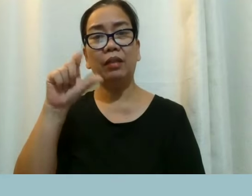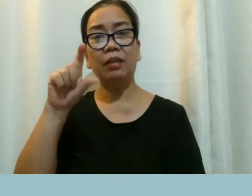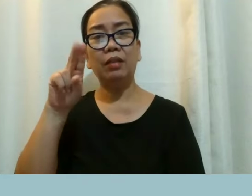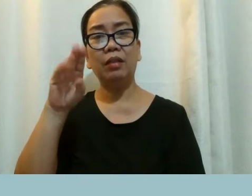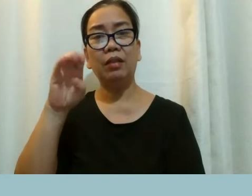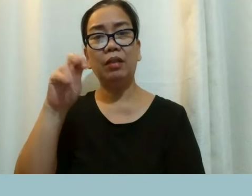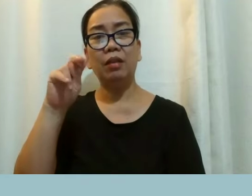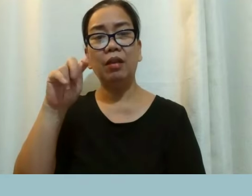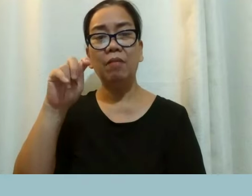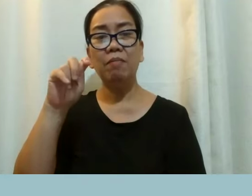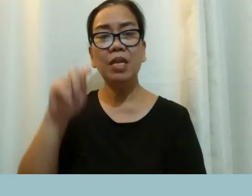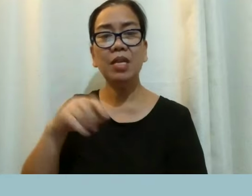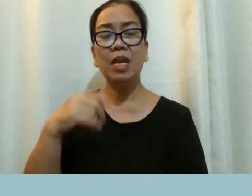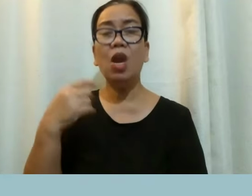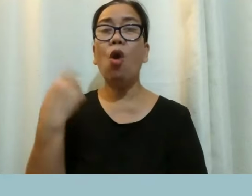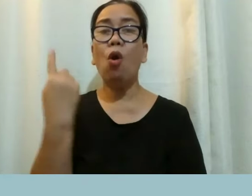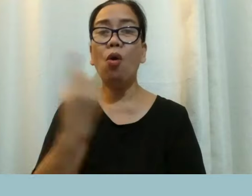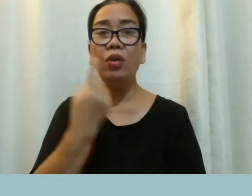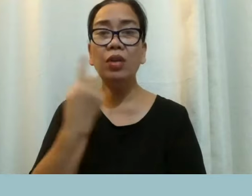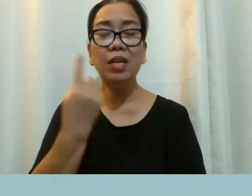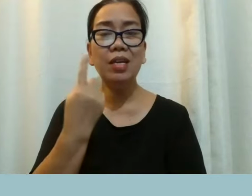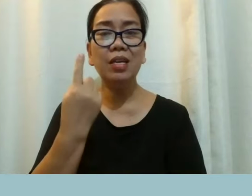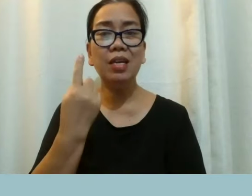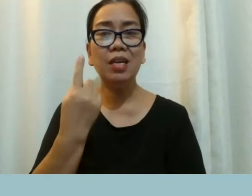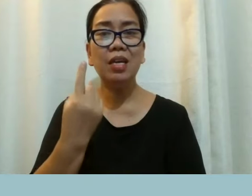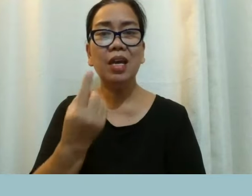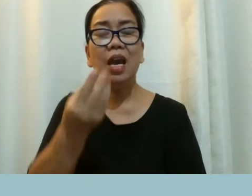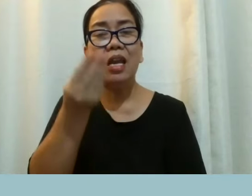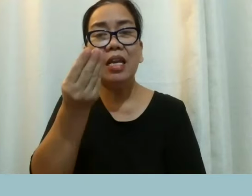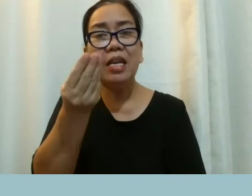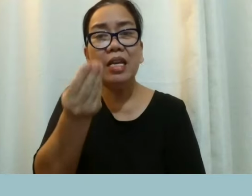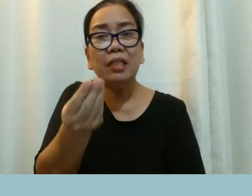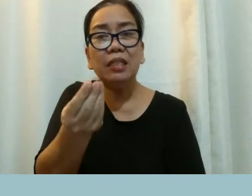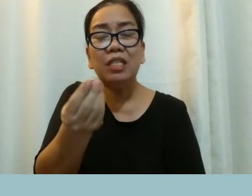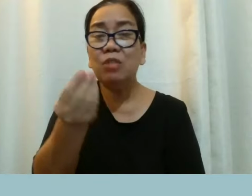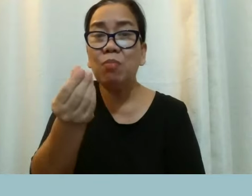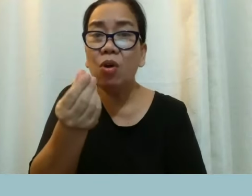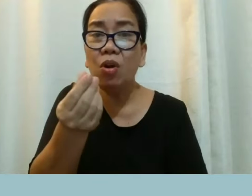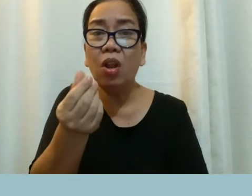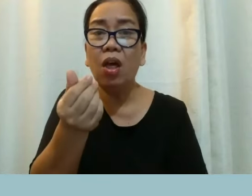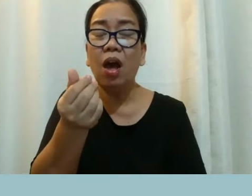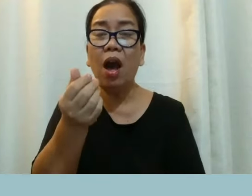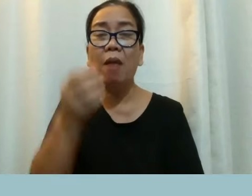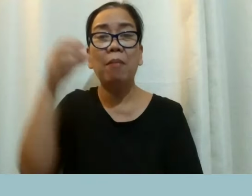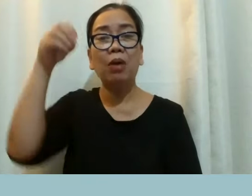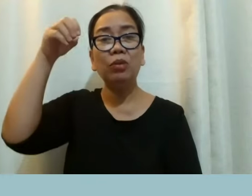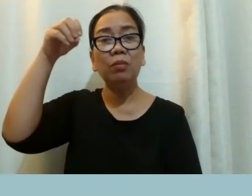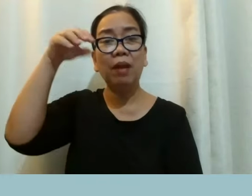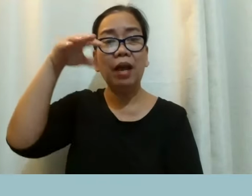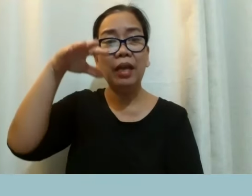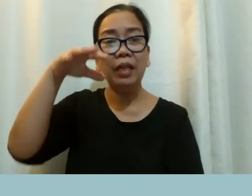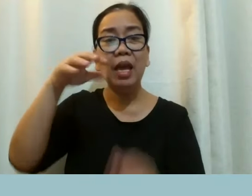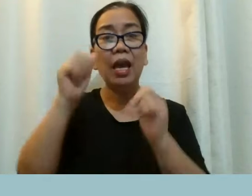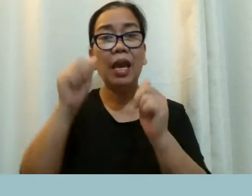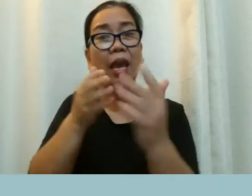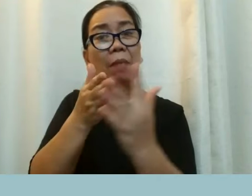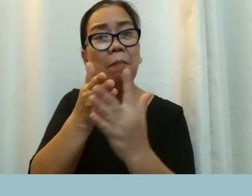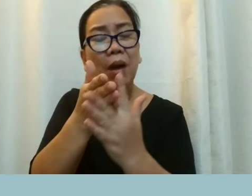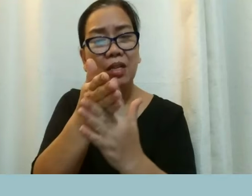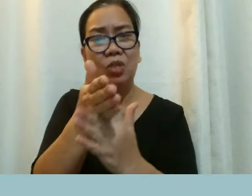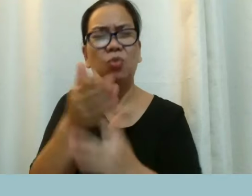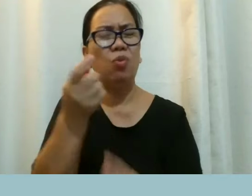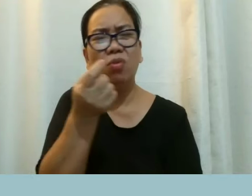translucent meaning only little small amount of light